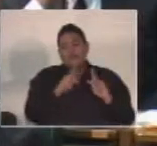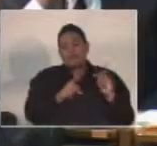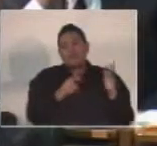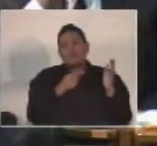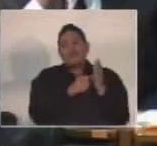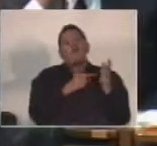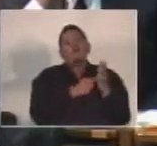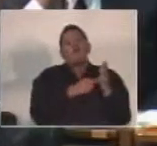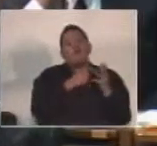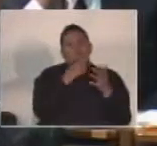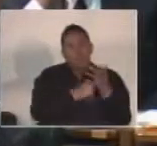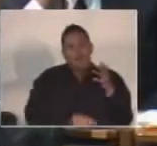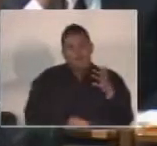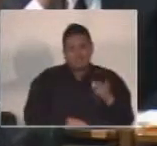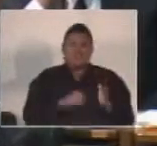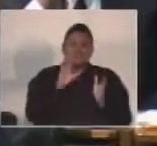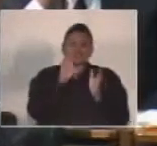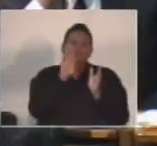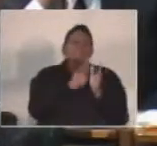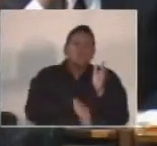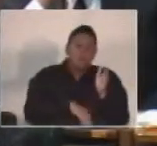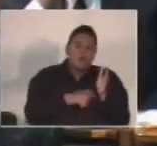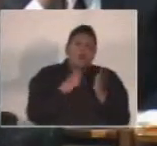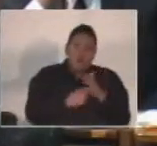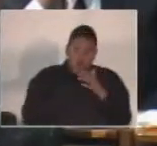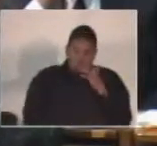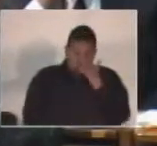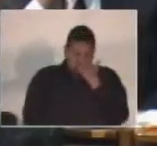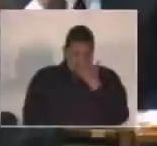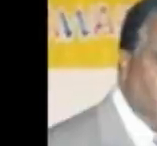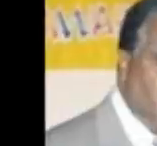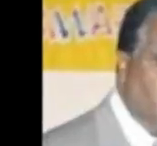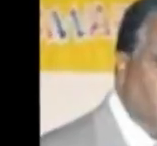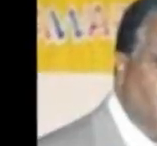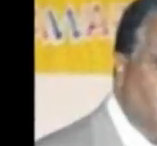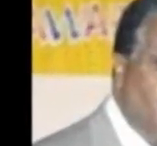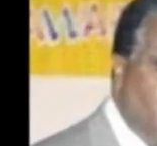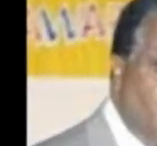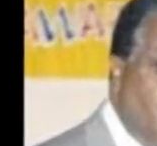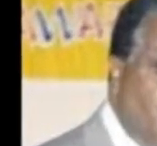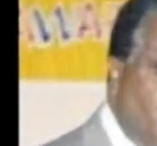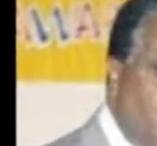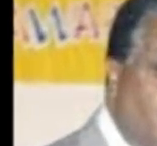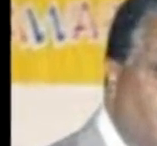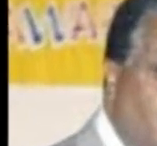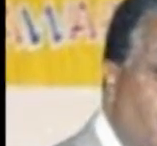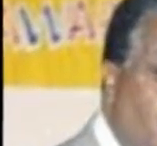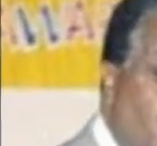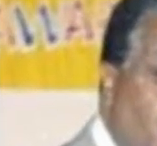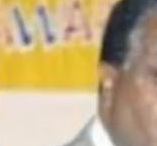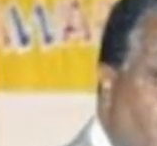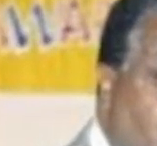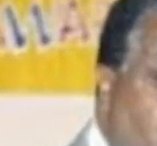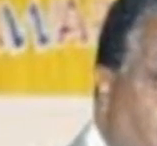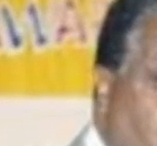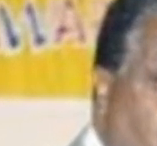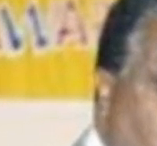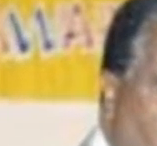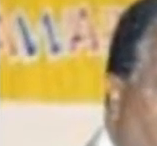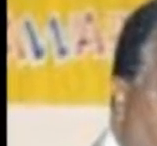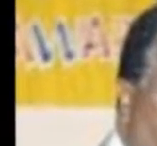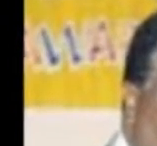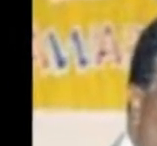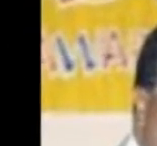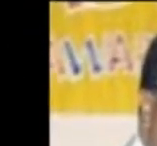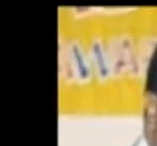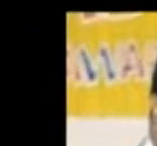affordable rates. Mrs. Simpson-Miller said the team led by Dr. Vincent Lawrence would work in consultation with OUR, JPS